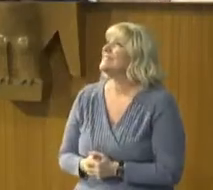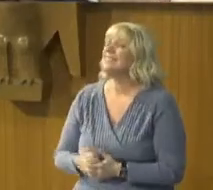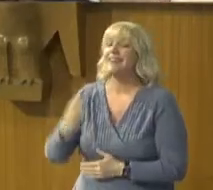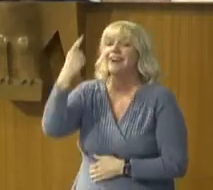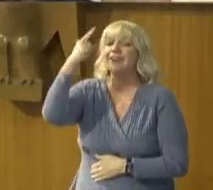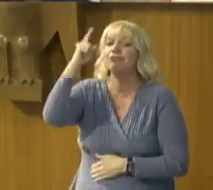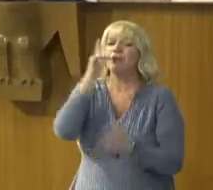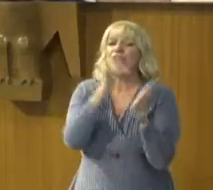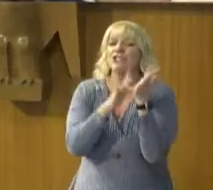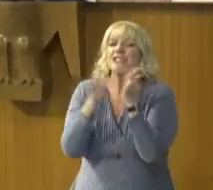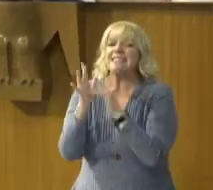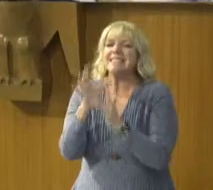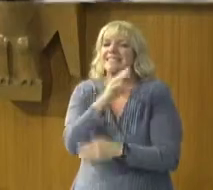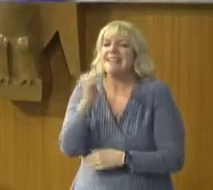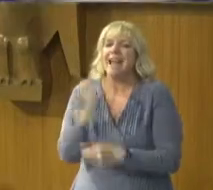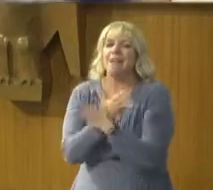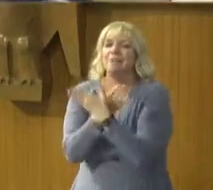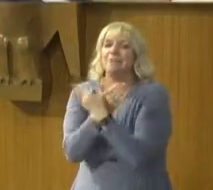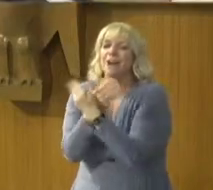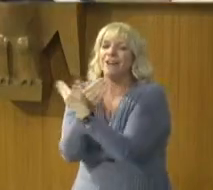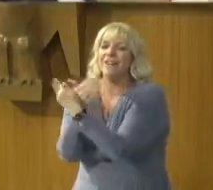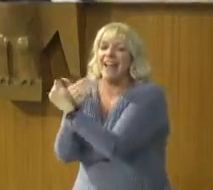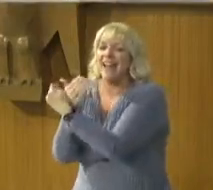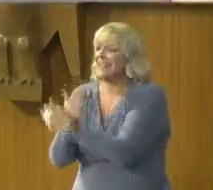For Jesus and butterflies,